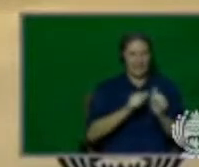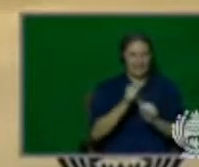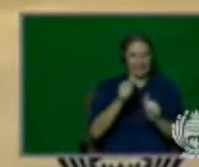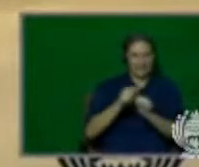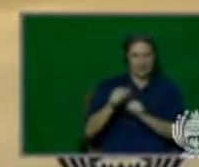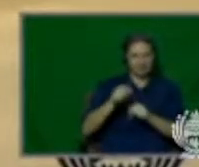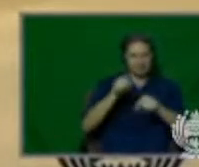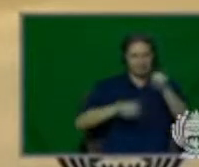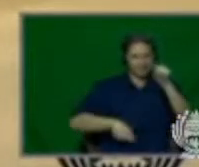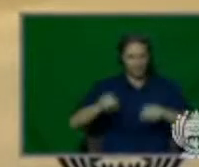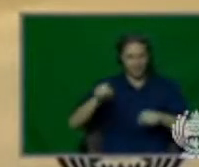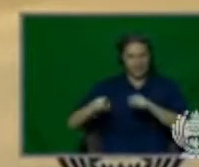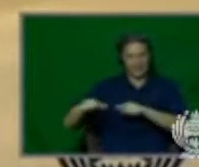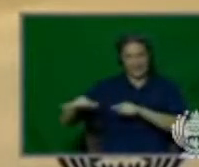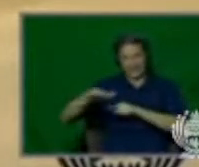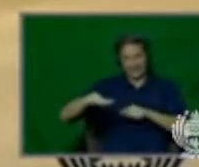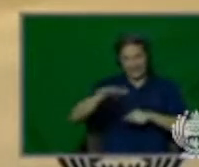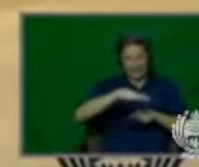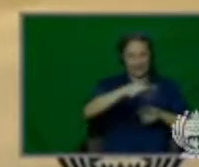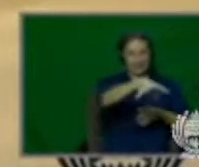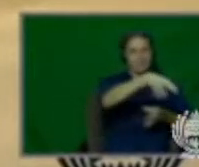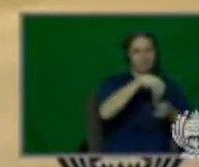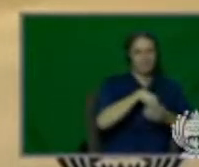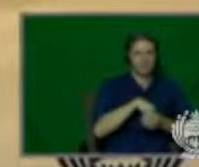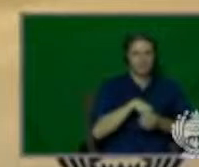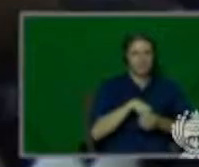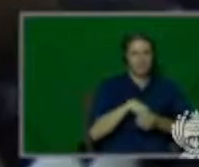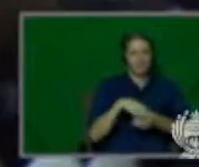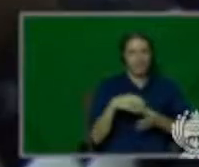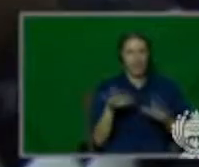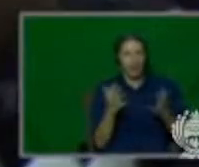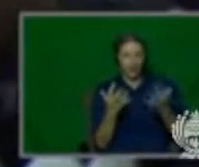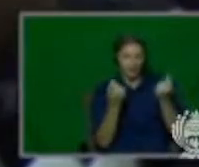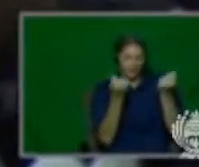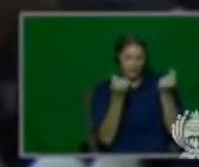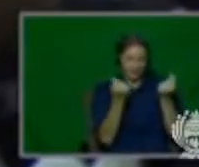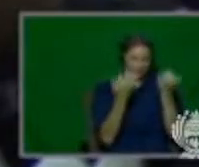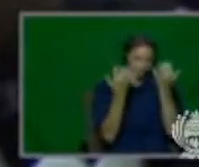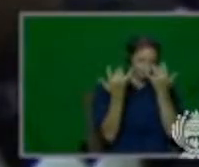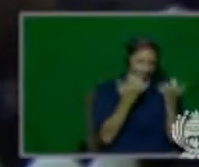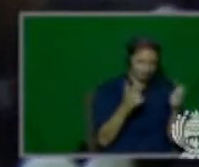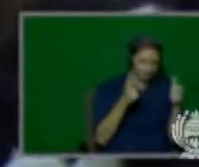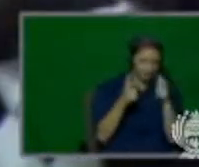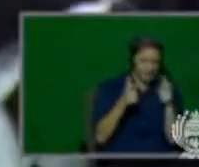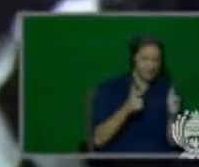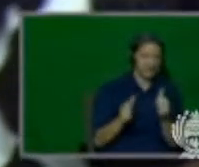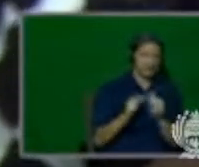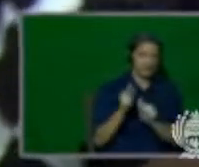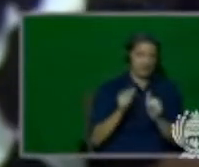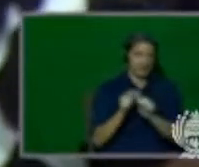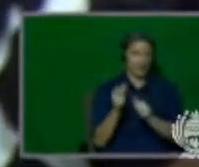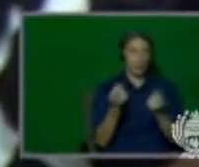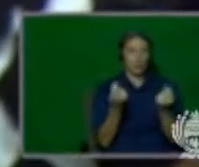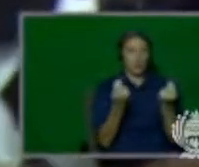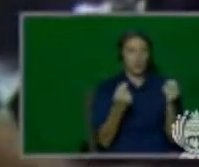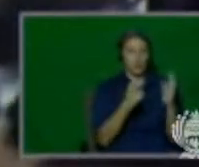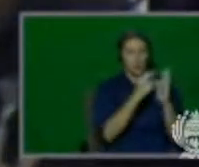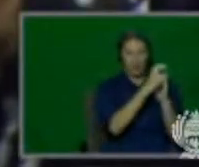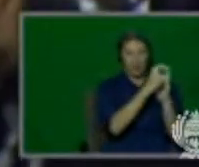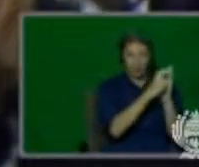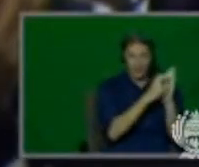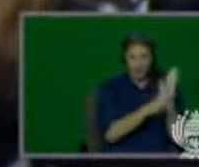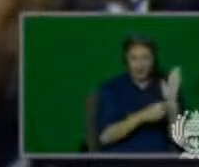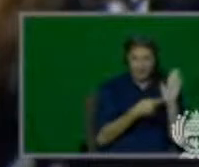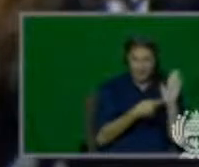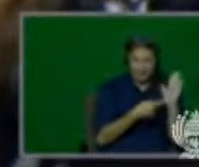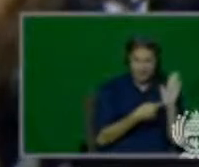budget reform, and alternative infrastructure financing. The new regulations for public-private